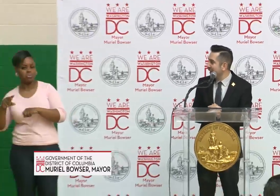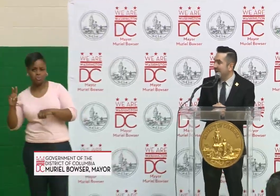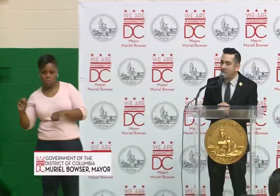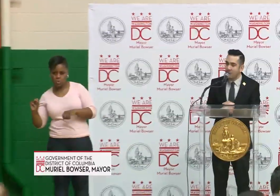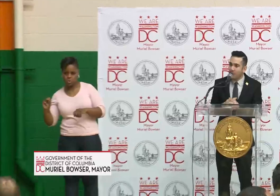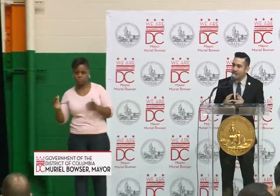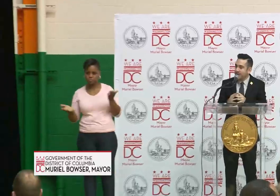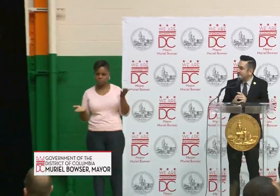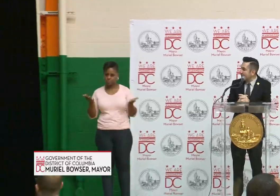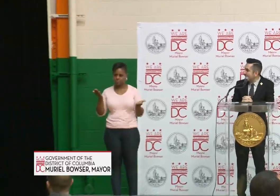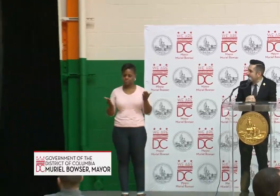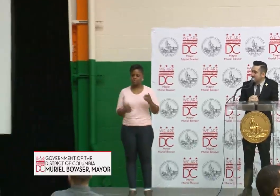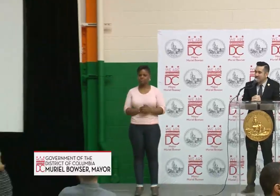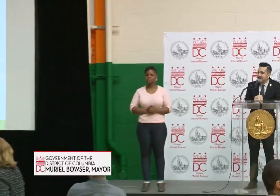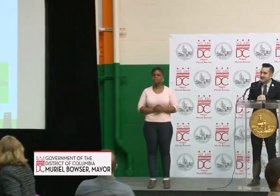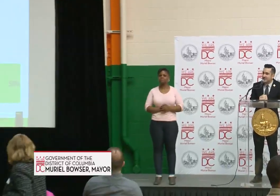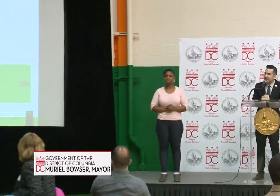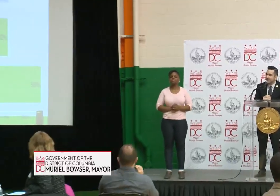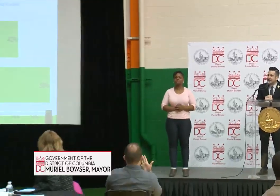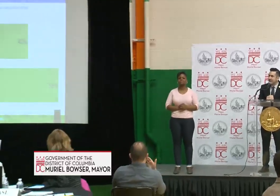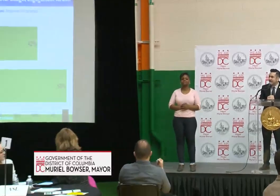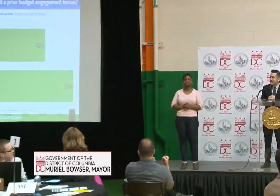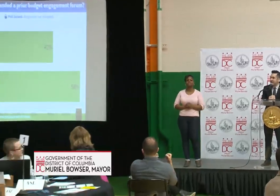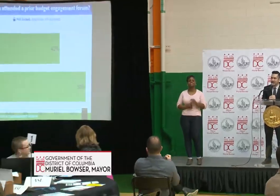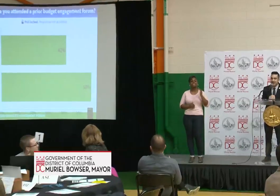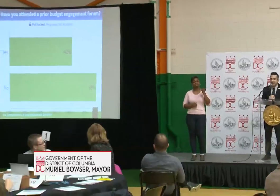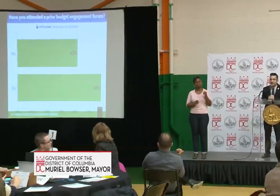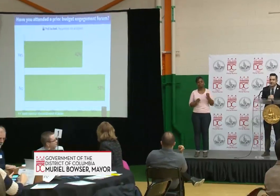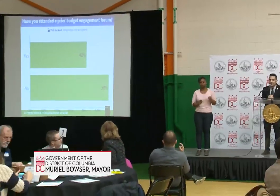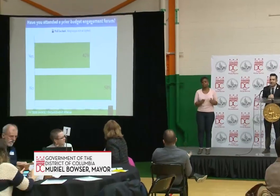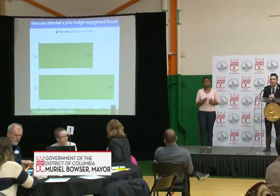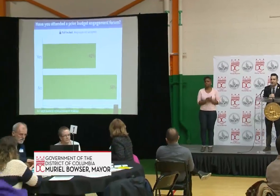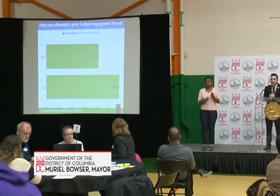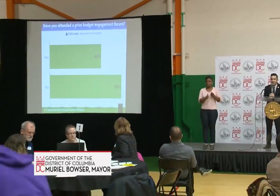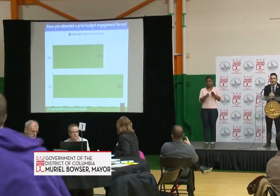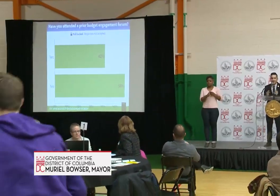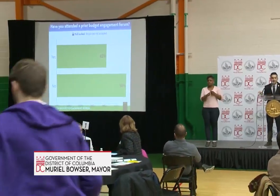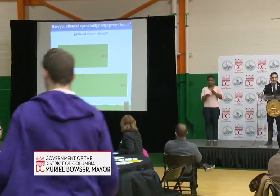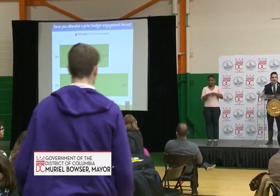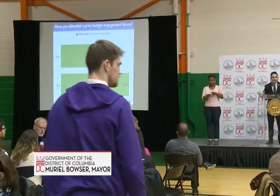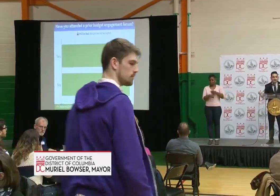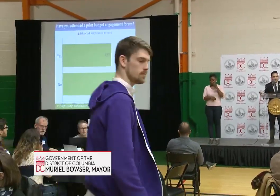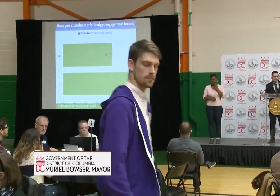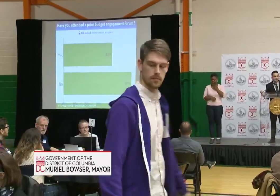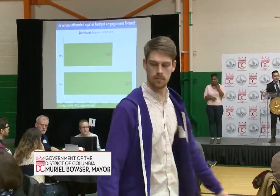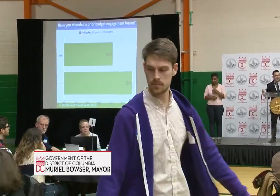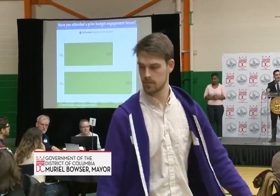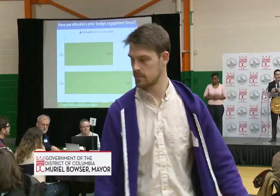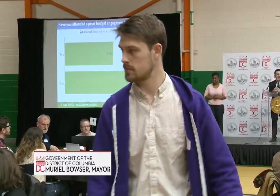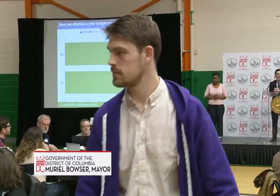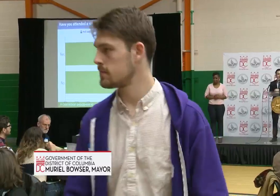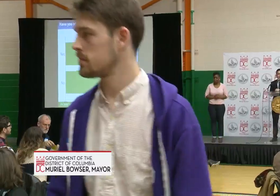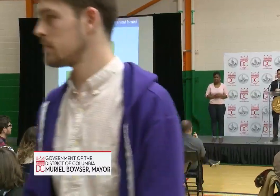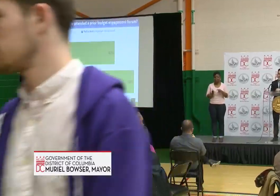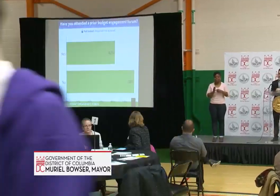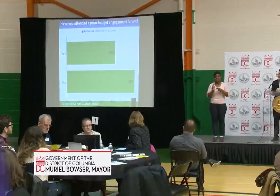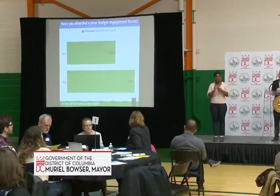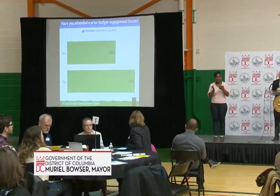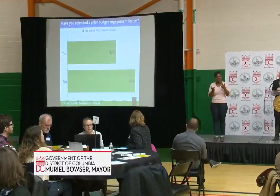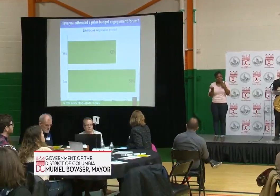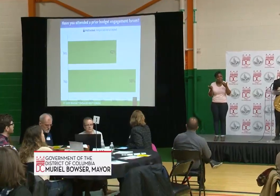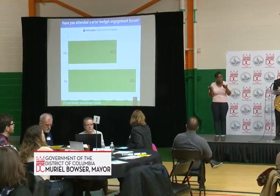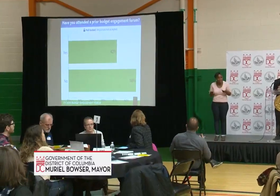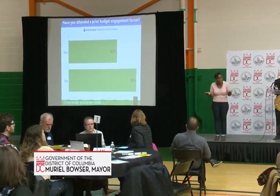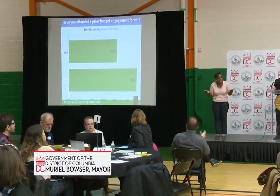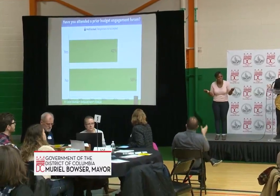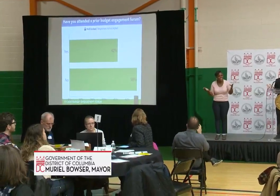looks like an overwhelming majority of you, this is your first budget engagement forum. So we want to say, first and foremost, welcome. We're excited to